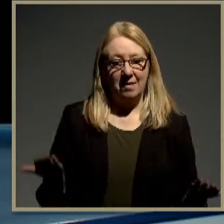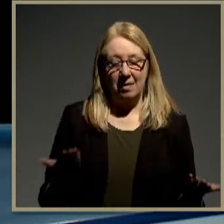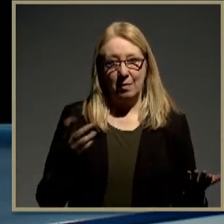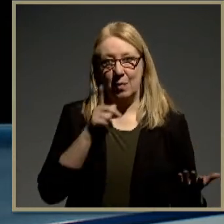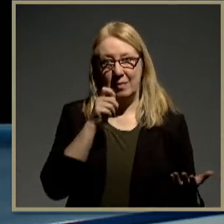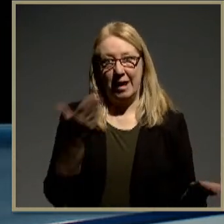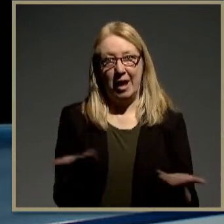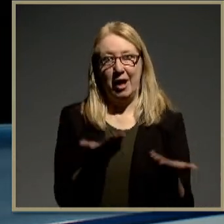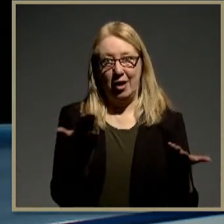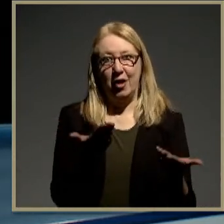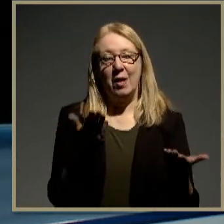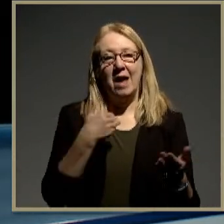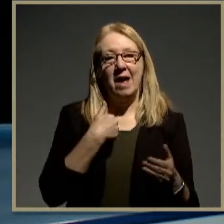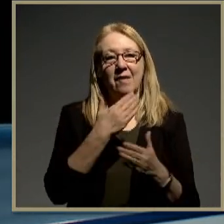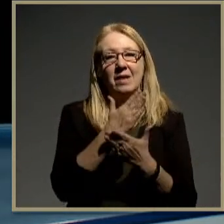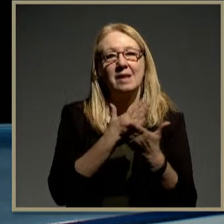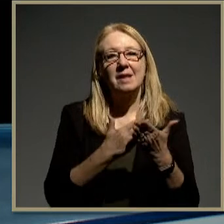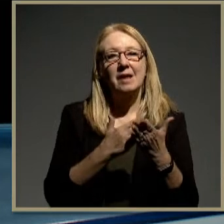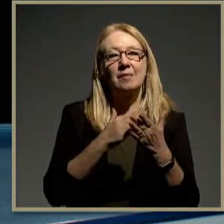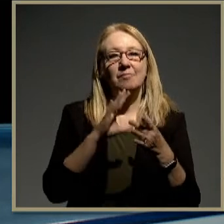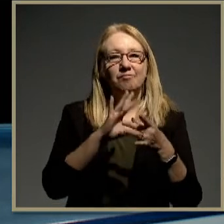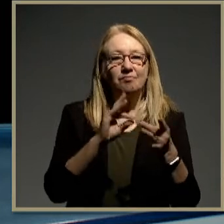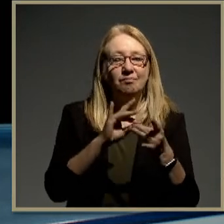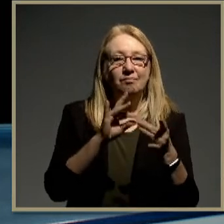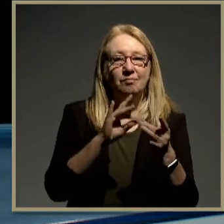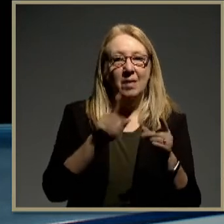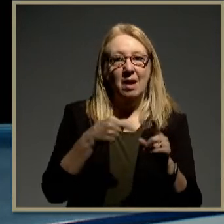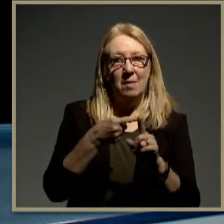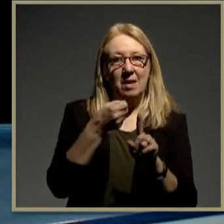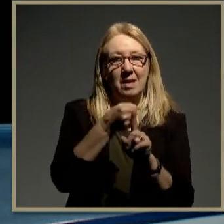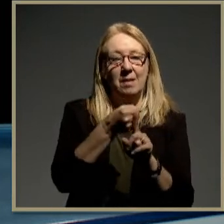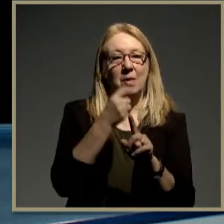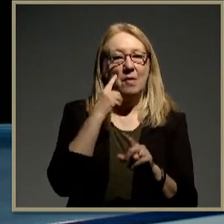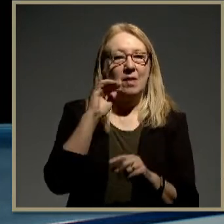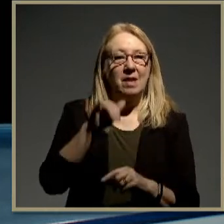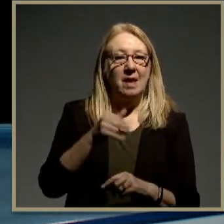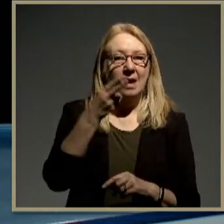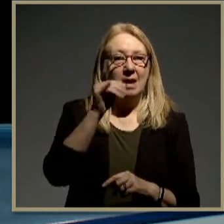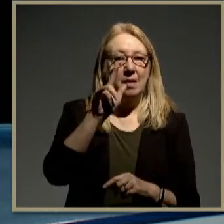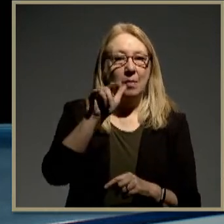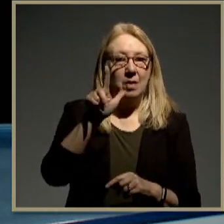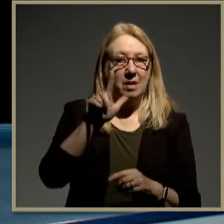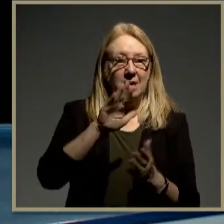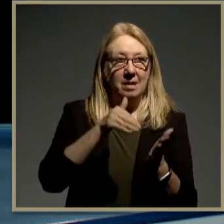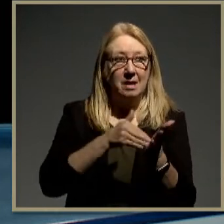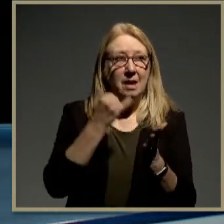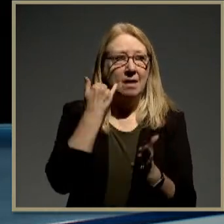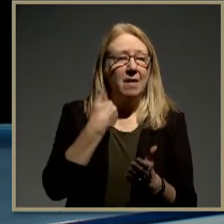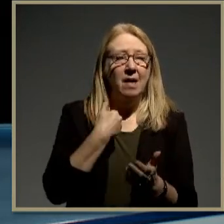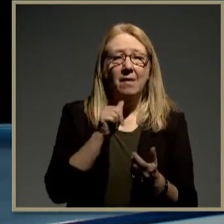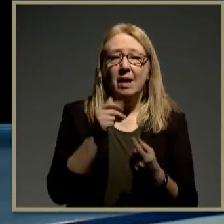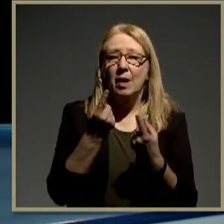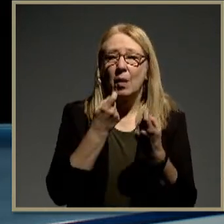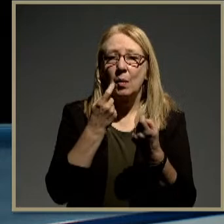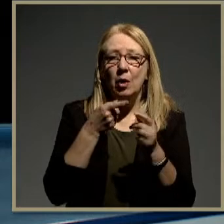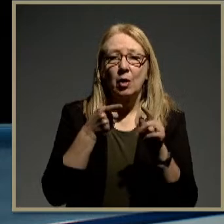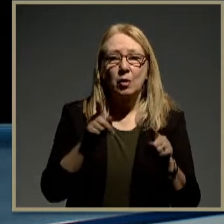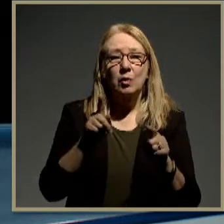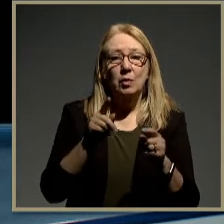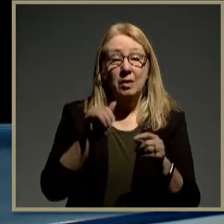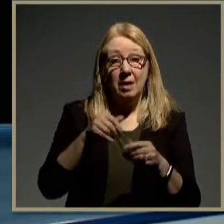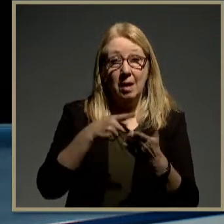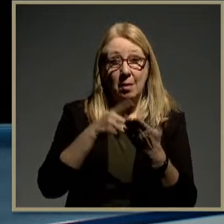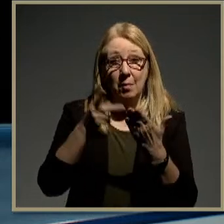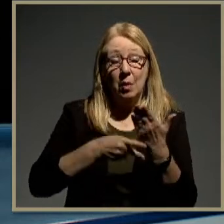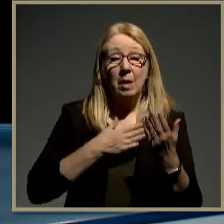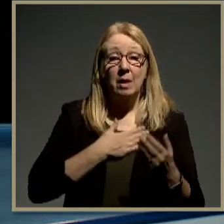some personal stories to share about the impact of the Hybl Center. If you have a question during the program,